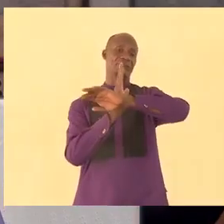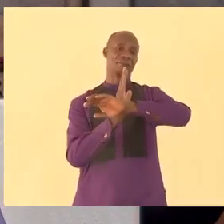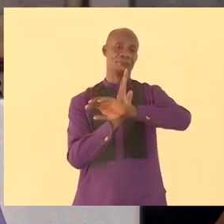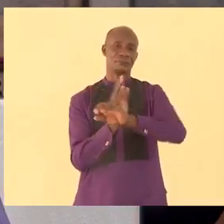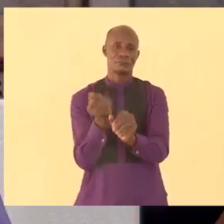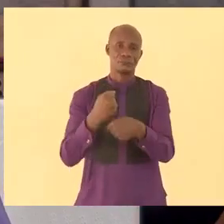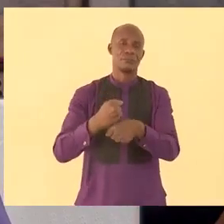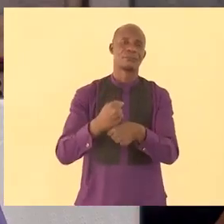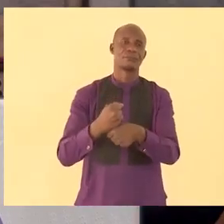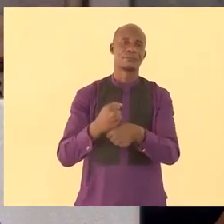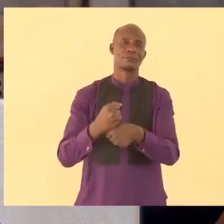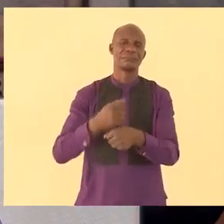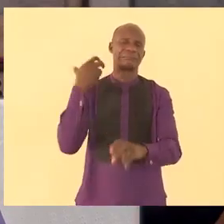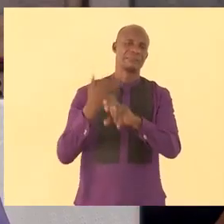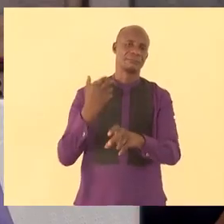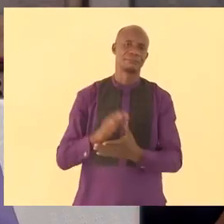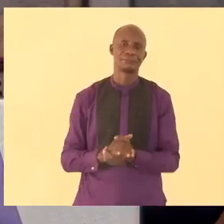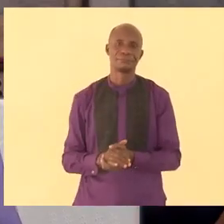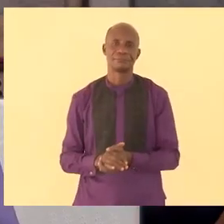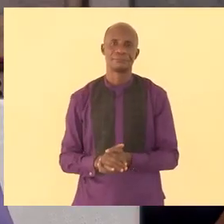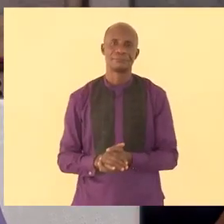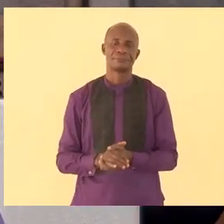make it more difficult.